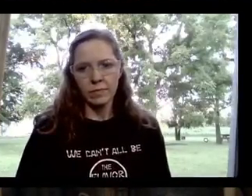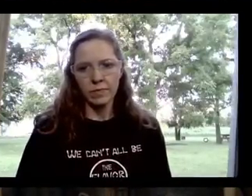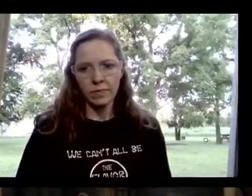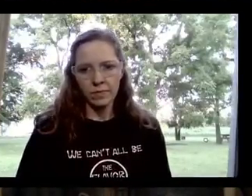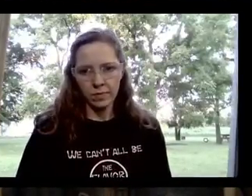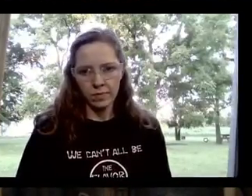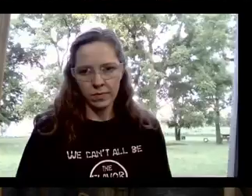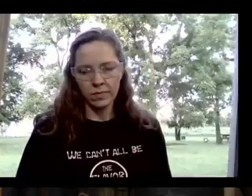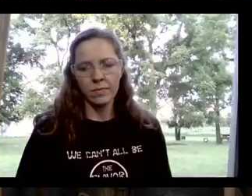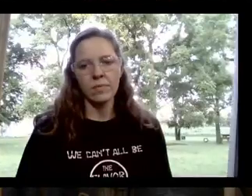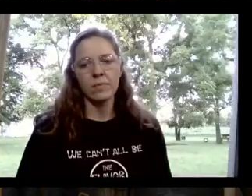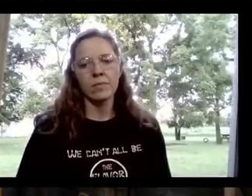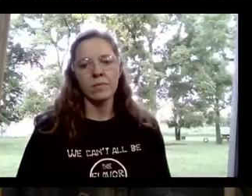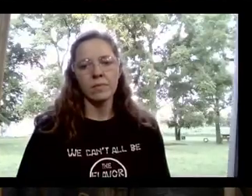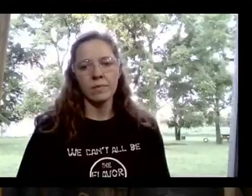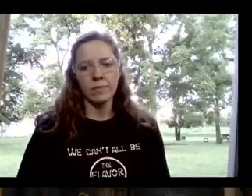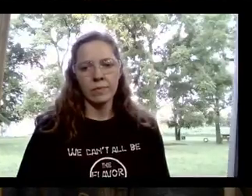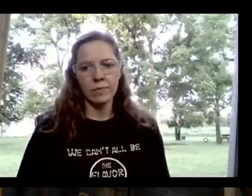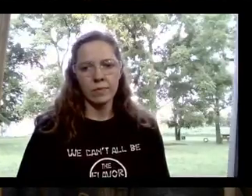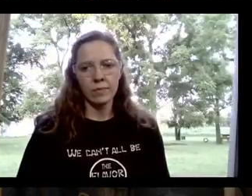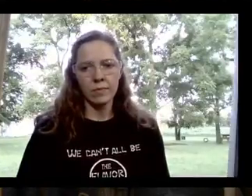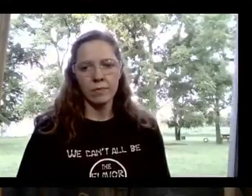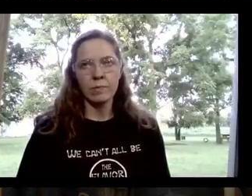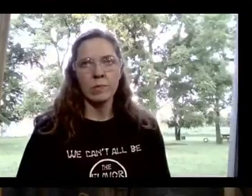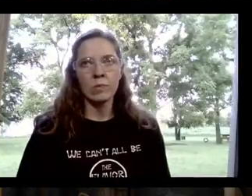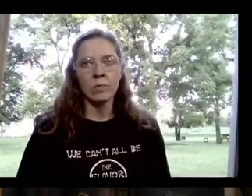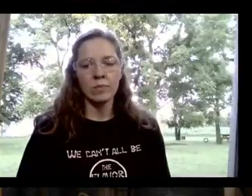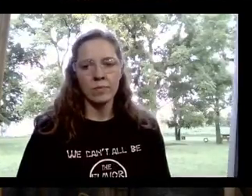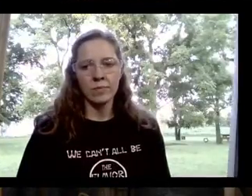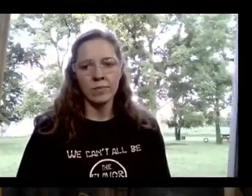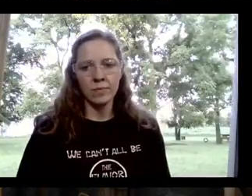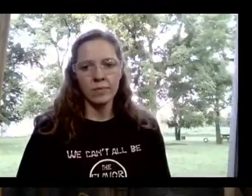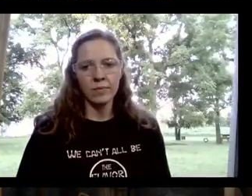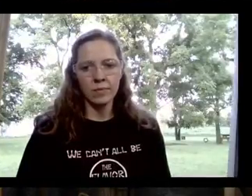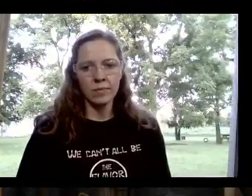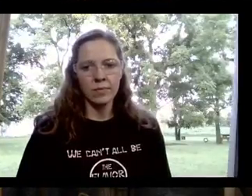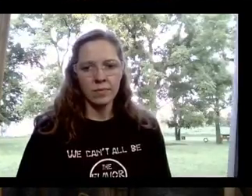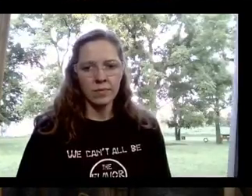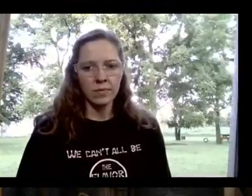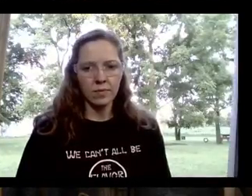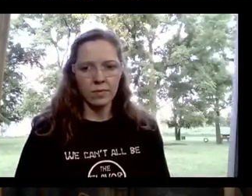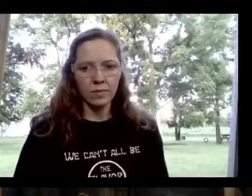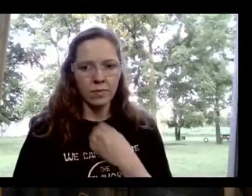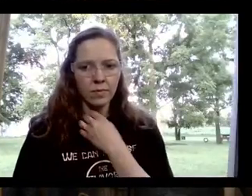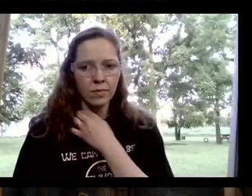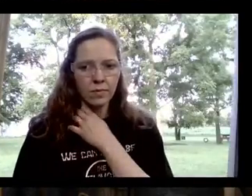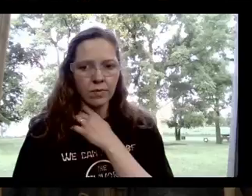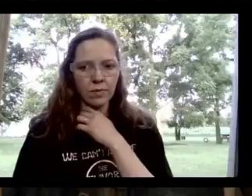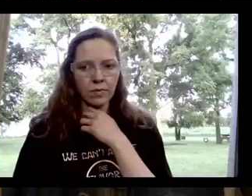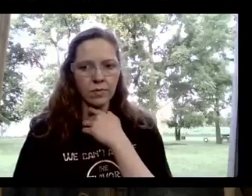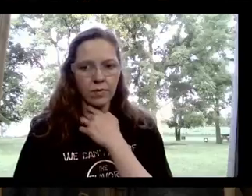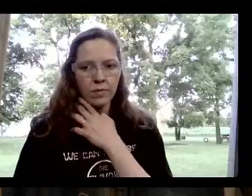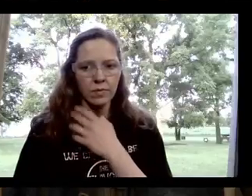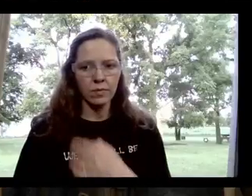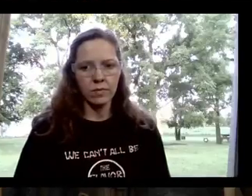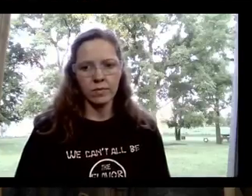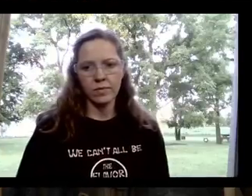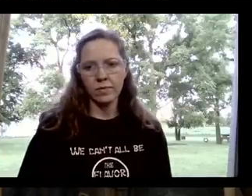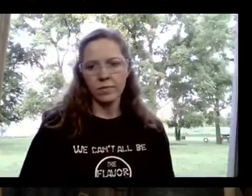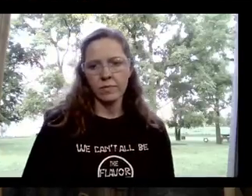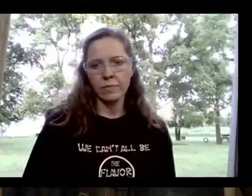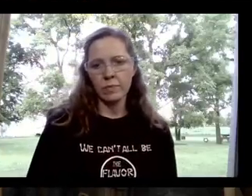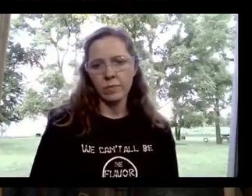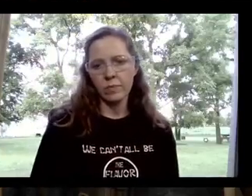shop, but they used to kind of be around and wander about and stuff. And, you know, sometimes I'd leave my doors open,